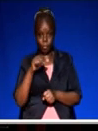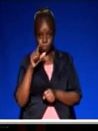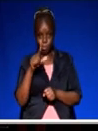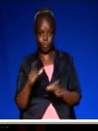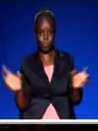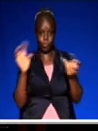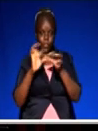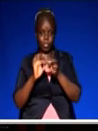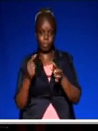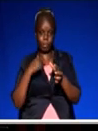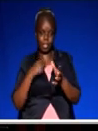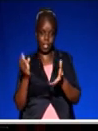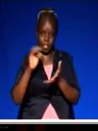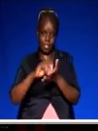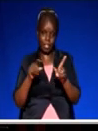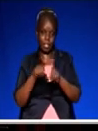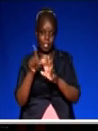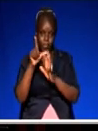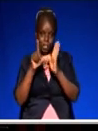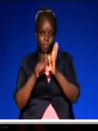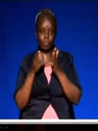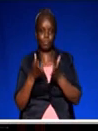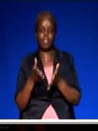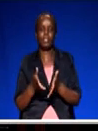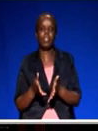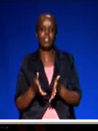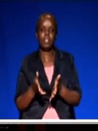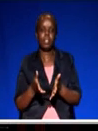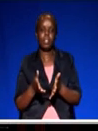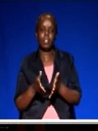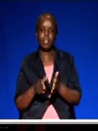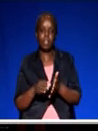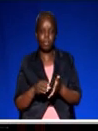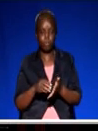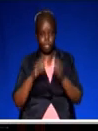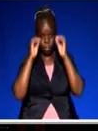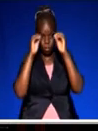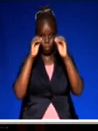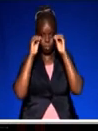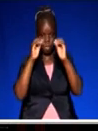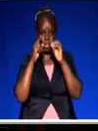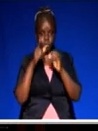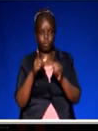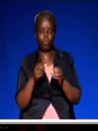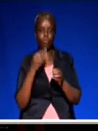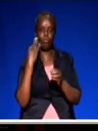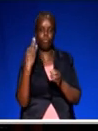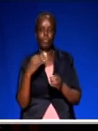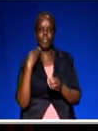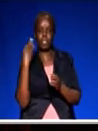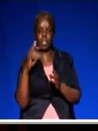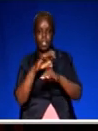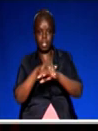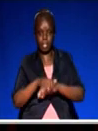me again in this lesson. Today, I'm going to take you through Form 3 English, and